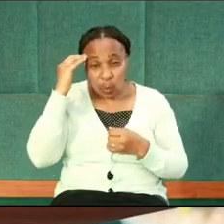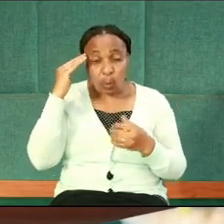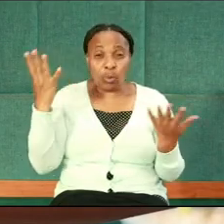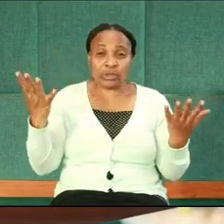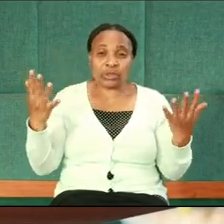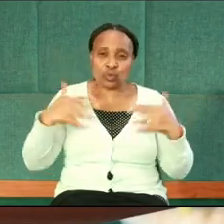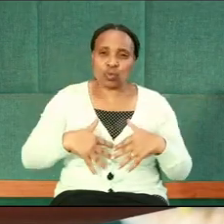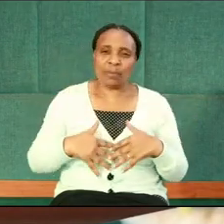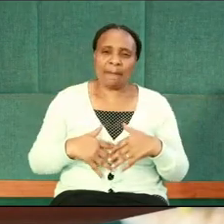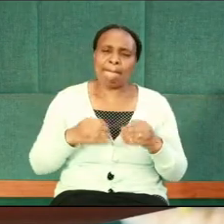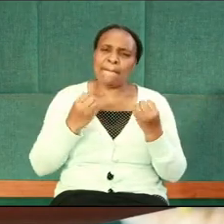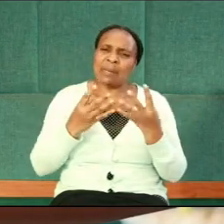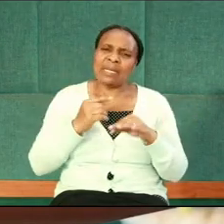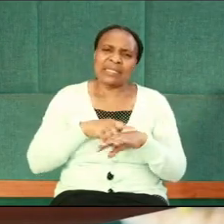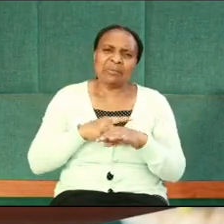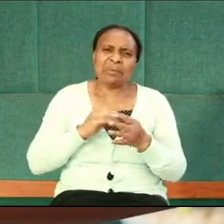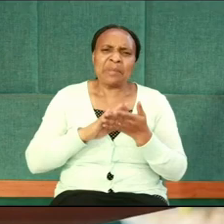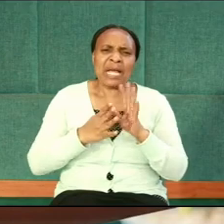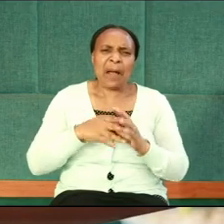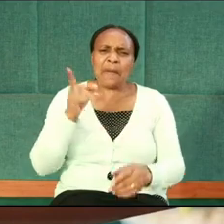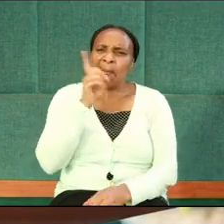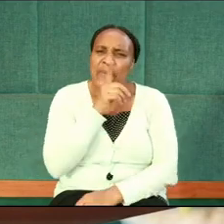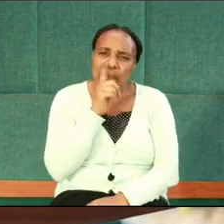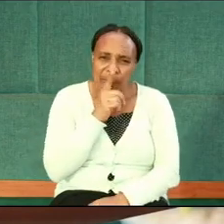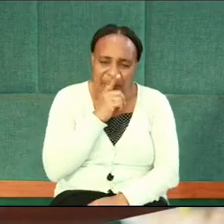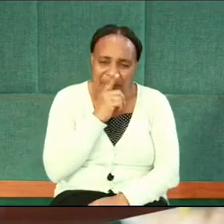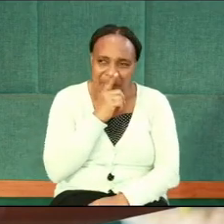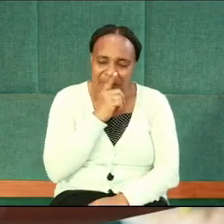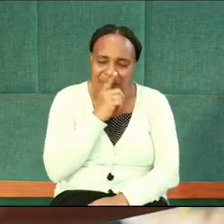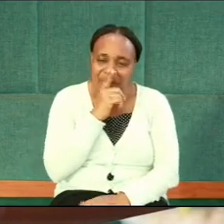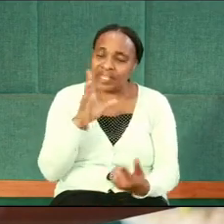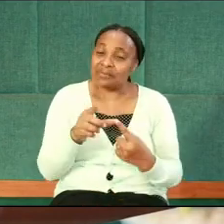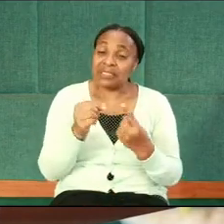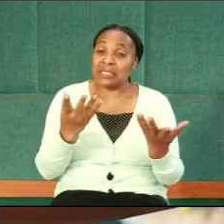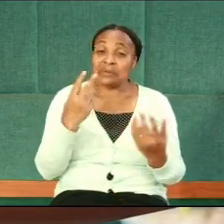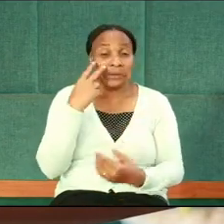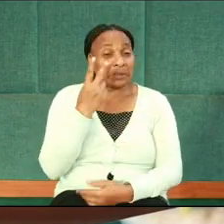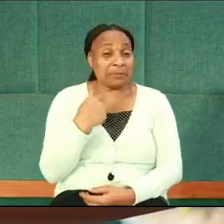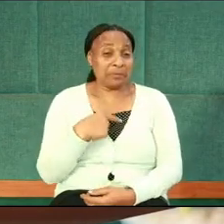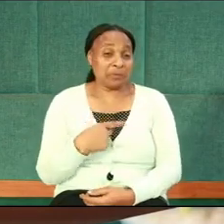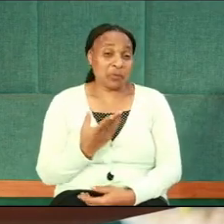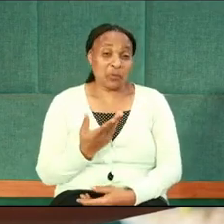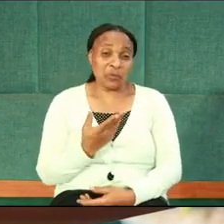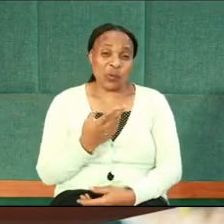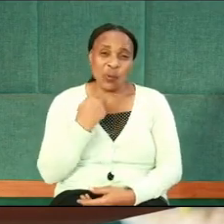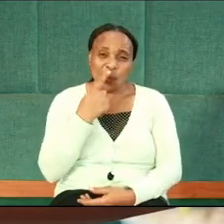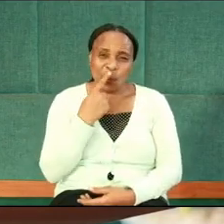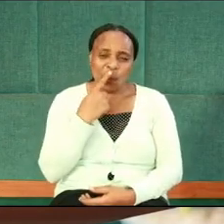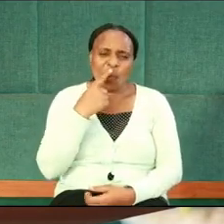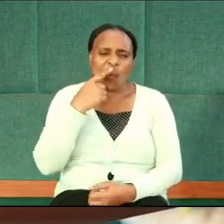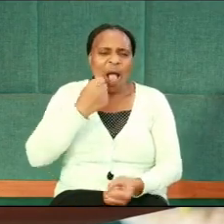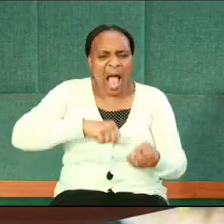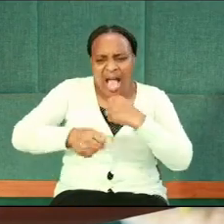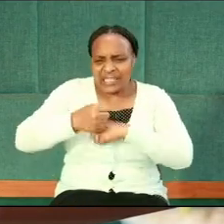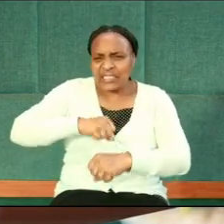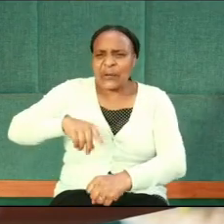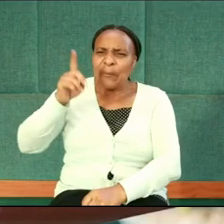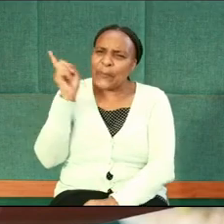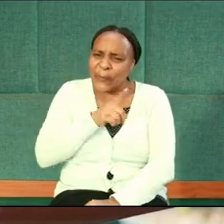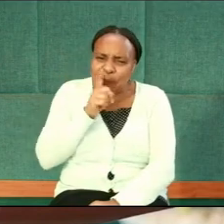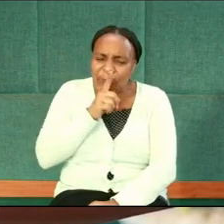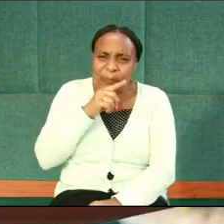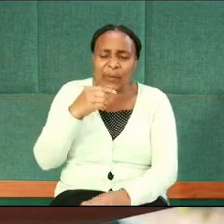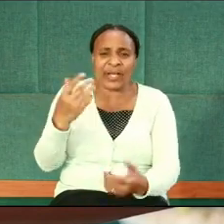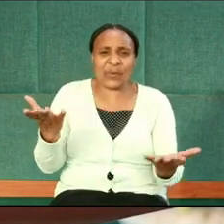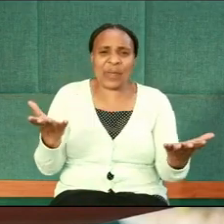a times we try to be very tough, especially I think you have seen people who play it very tough, for example, in